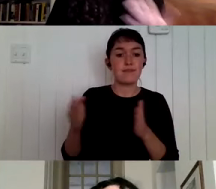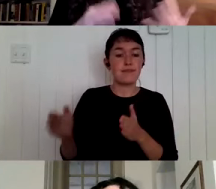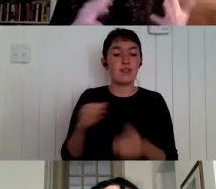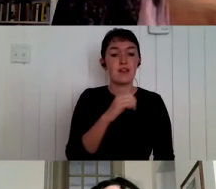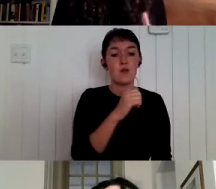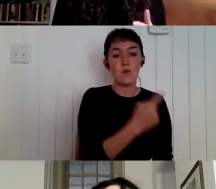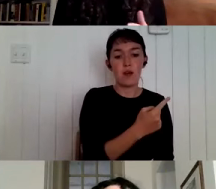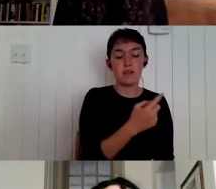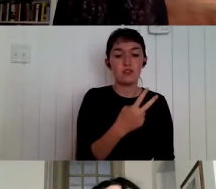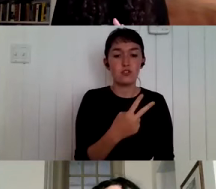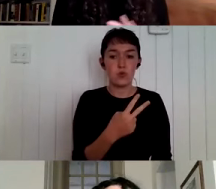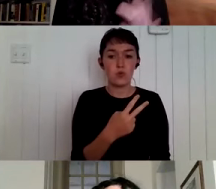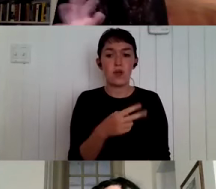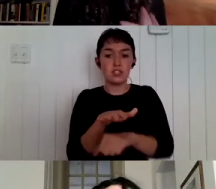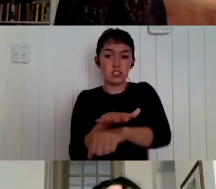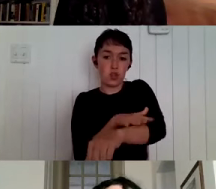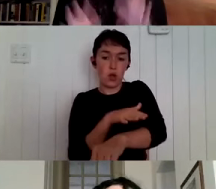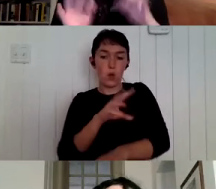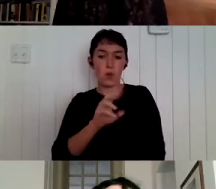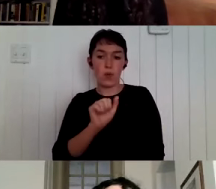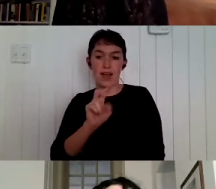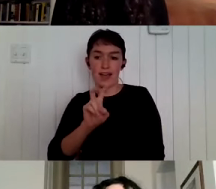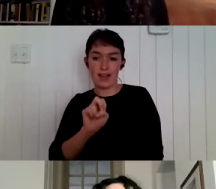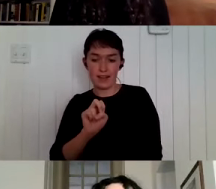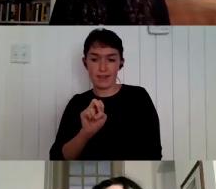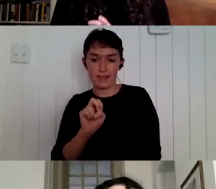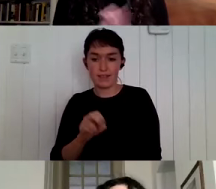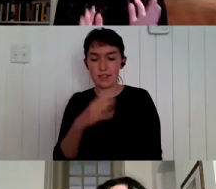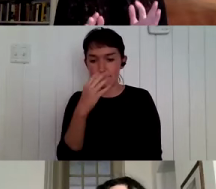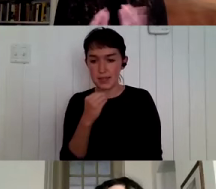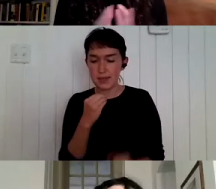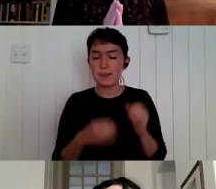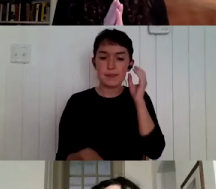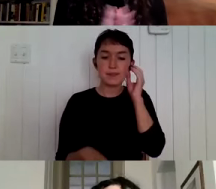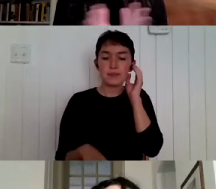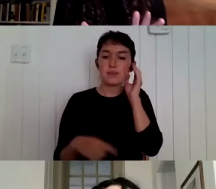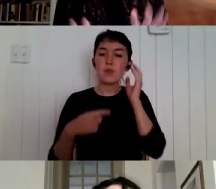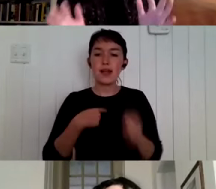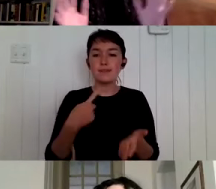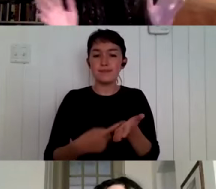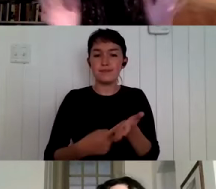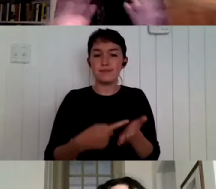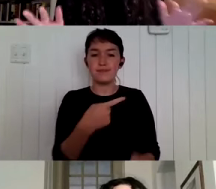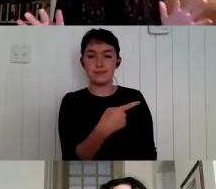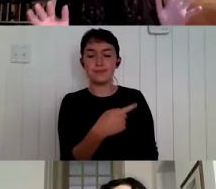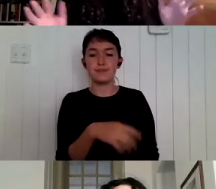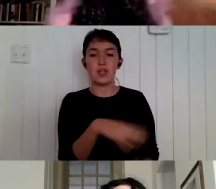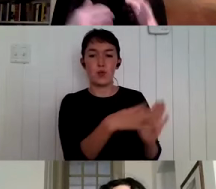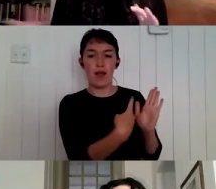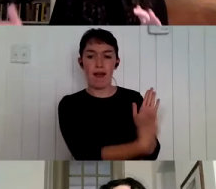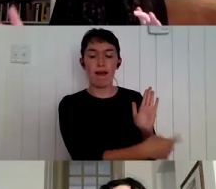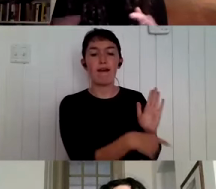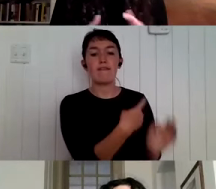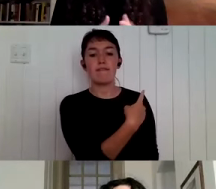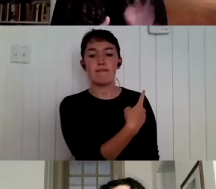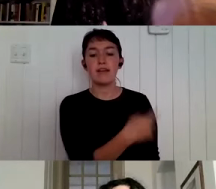And I'm plotting those on this slightly confusing graph, but I'll talk you through it. This is basically an example of a person's